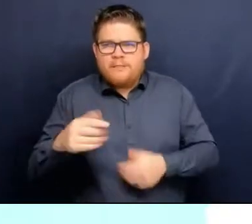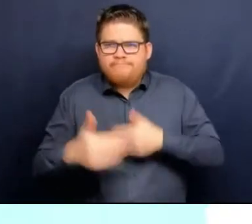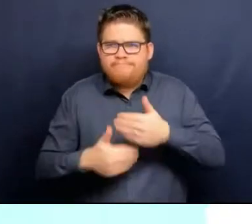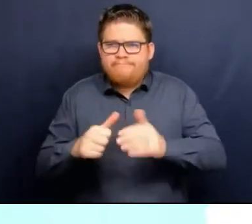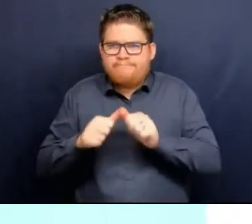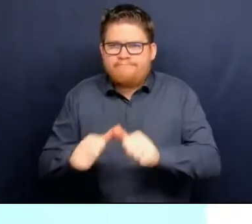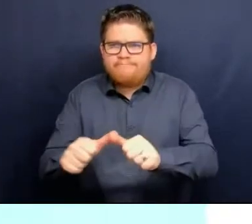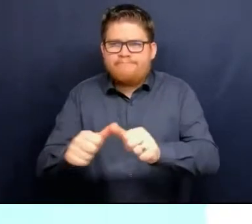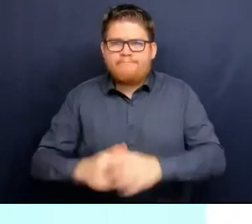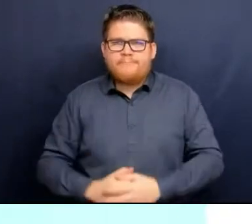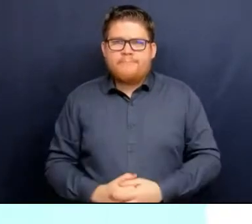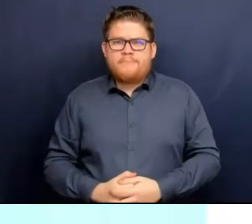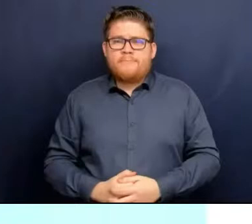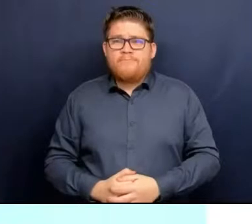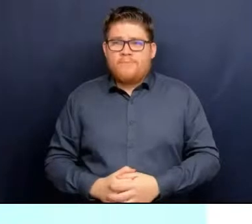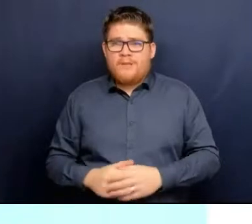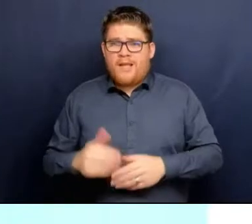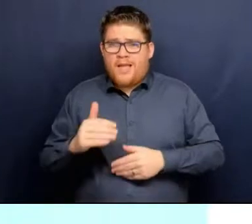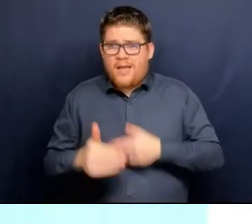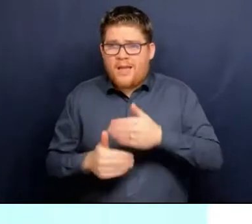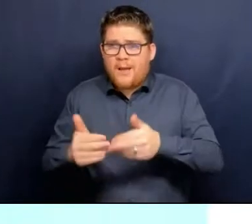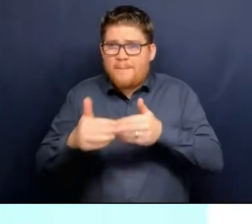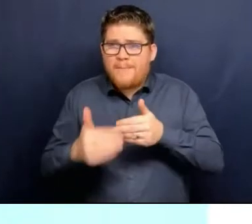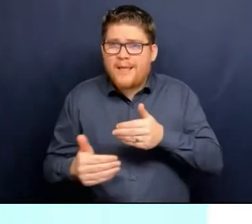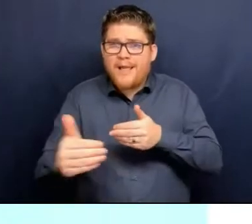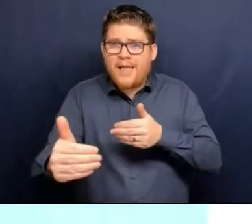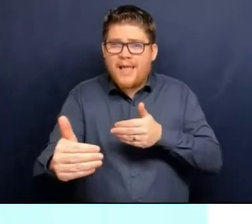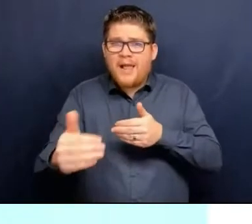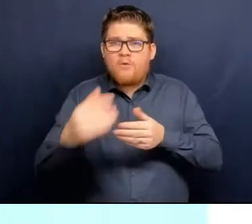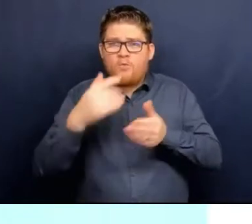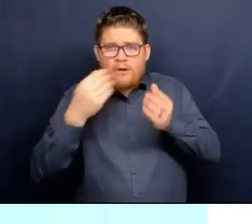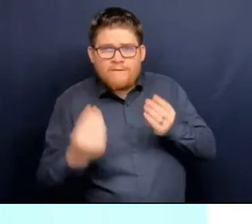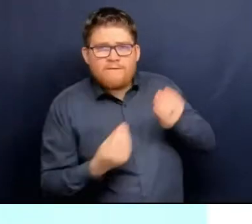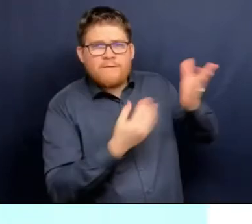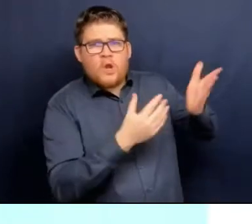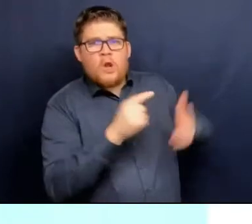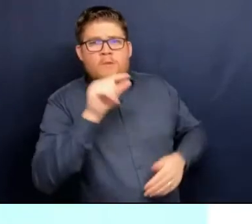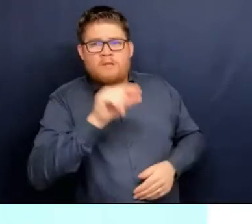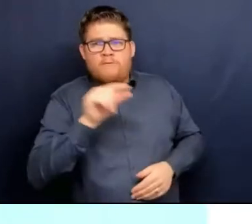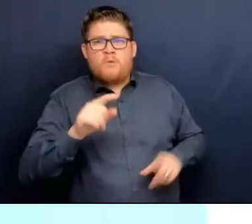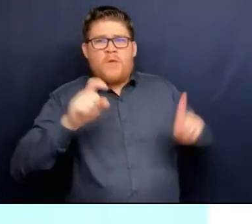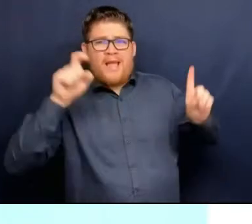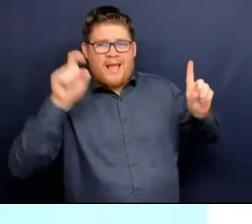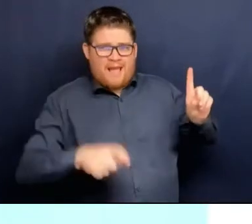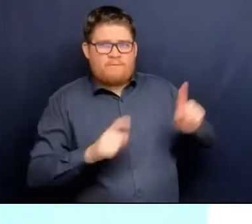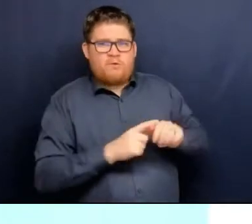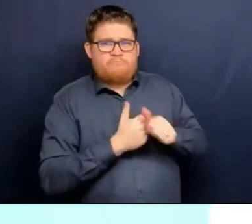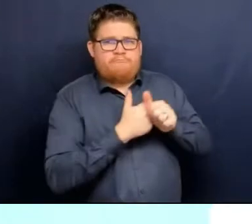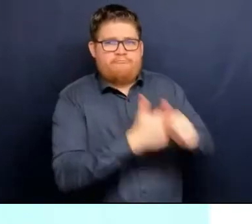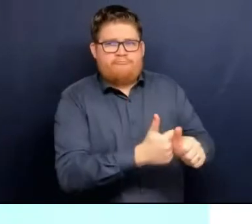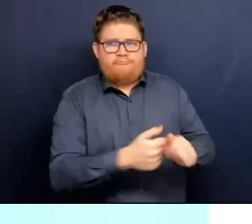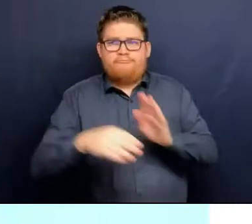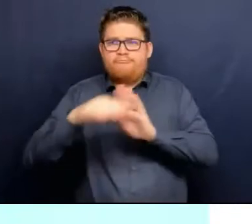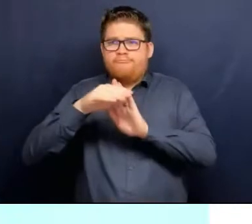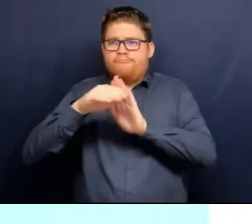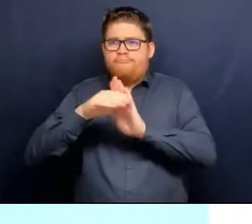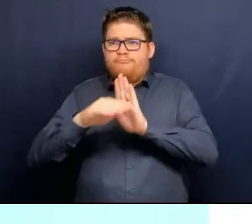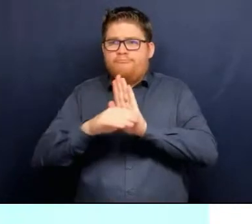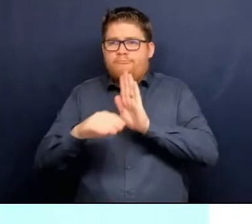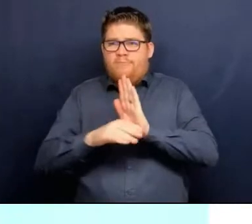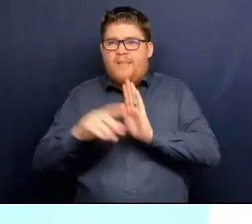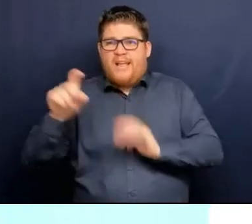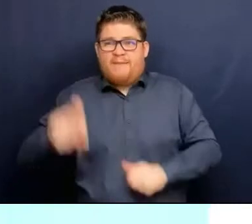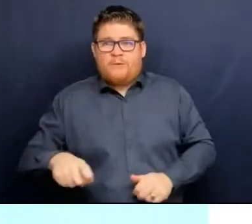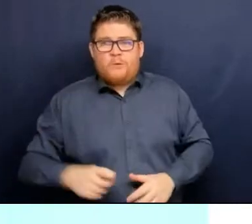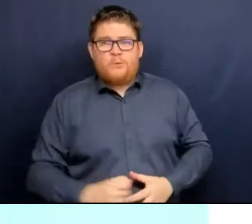that lays out some concrete actions in terms of how we're going to move this relationship forward. And what I really like about the action plan is